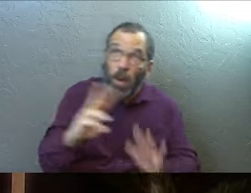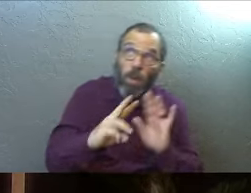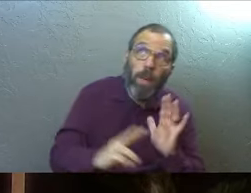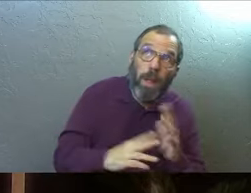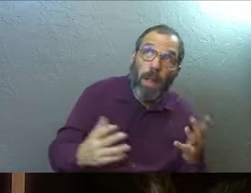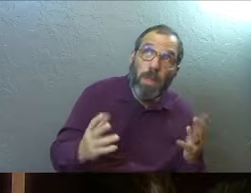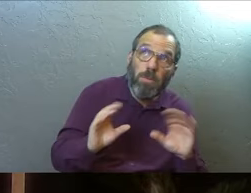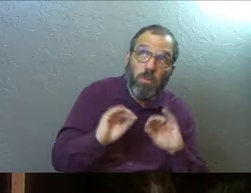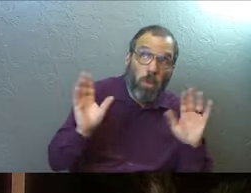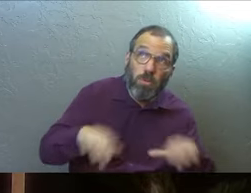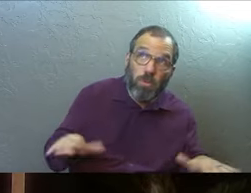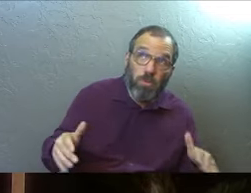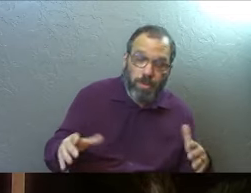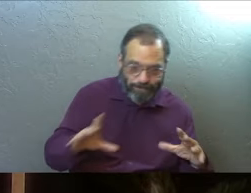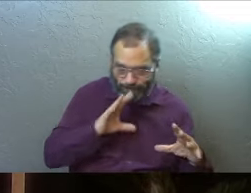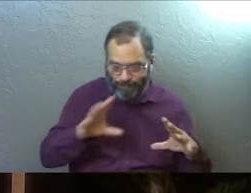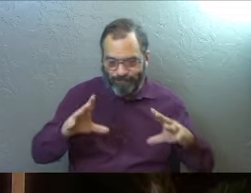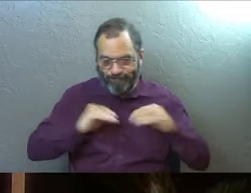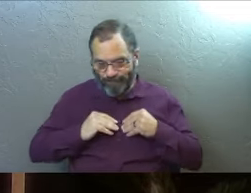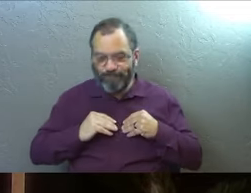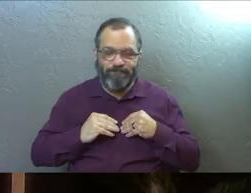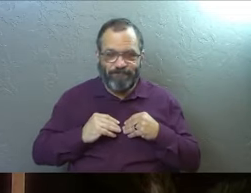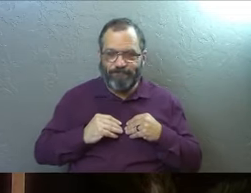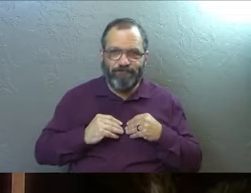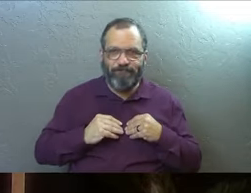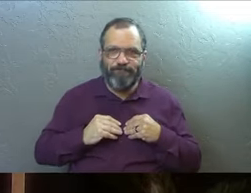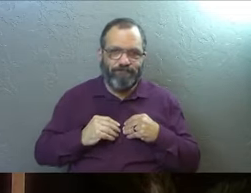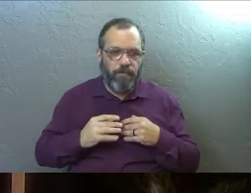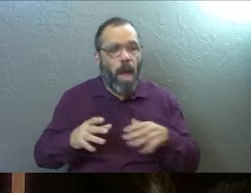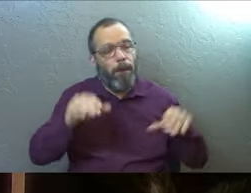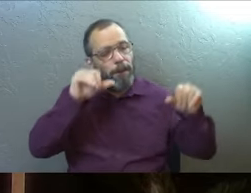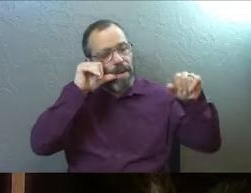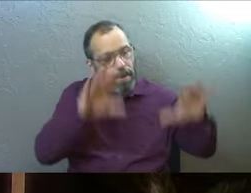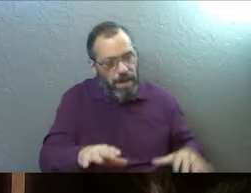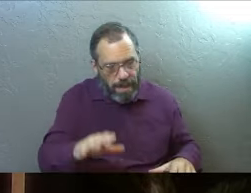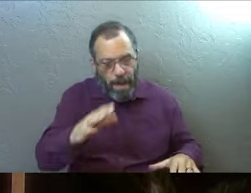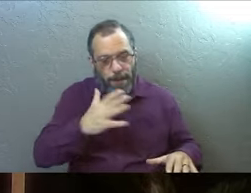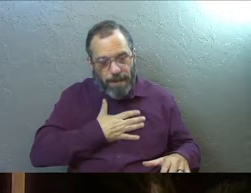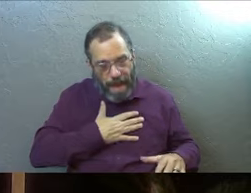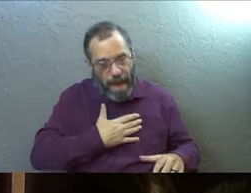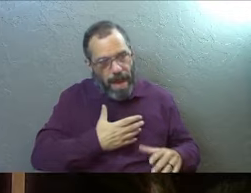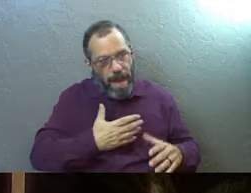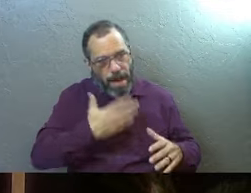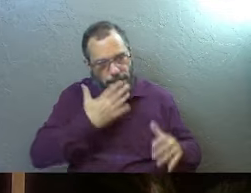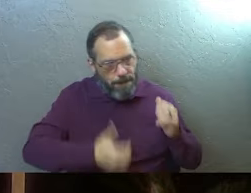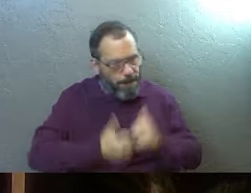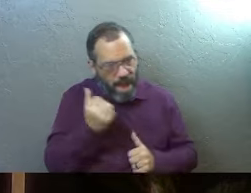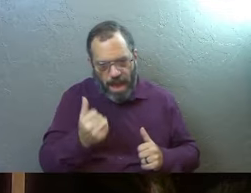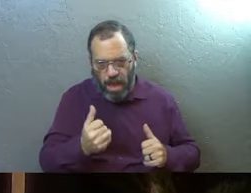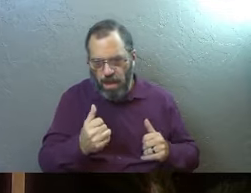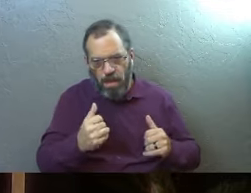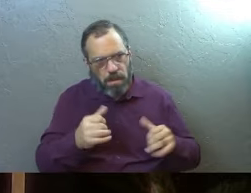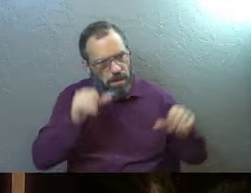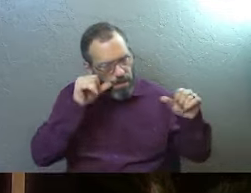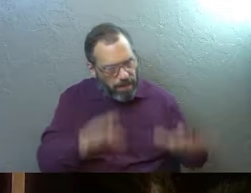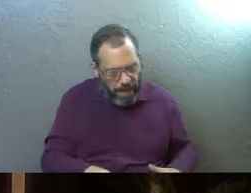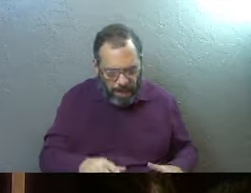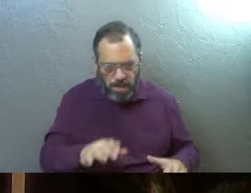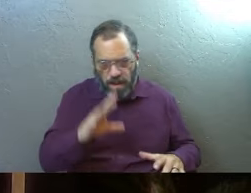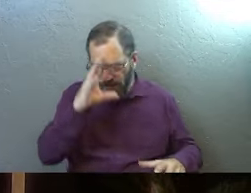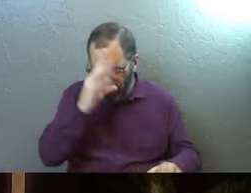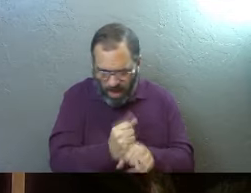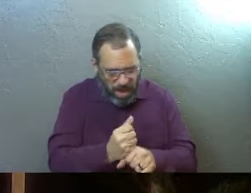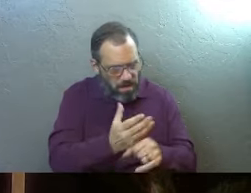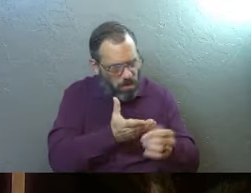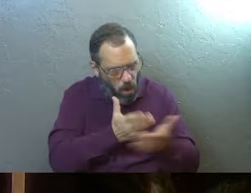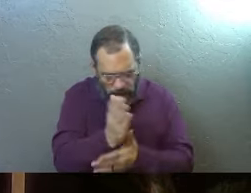will for you to have children. And I'm going to bless you in other ways. And this is my best for you. And you could receive that from God and your faith